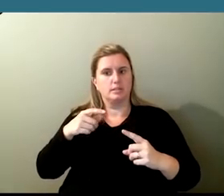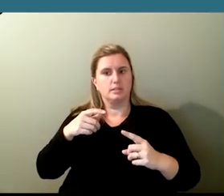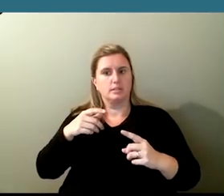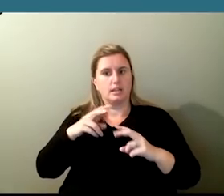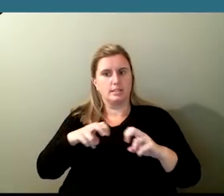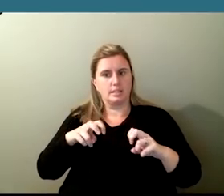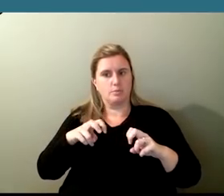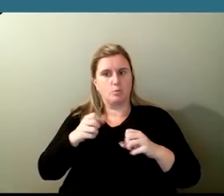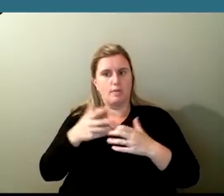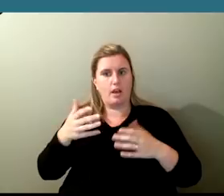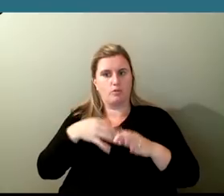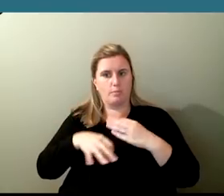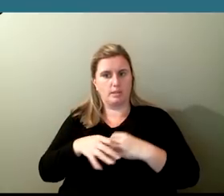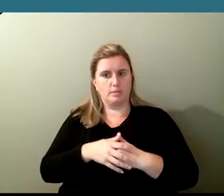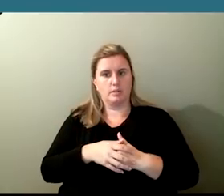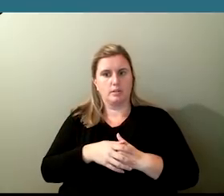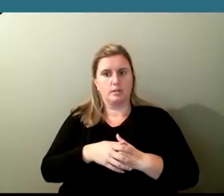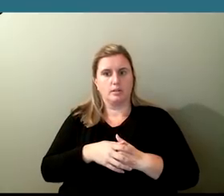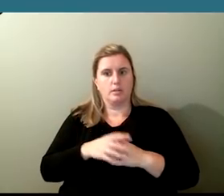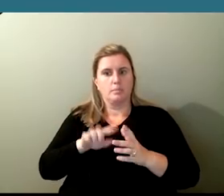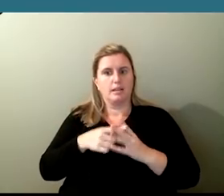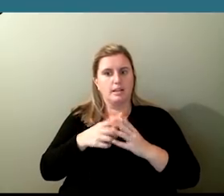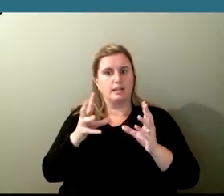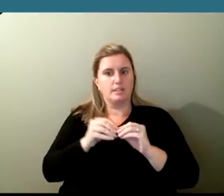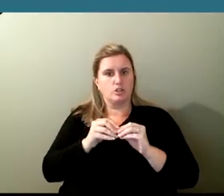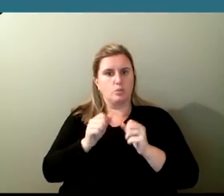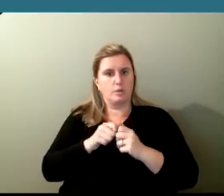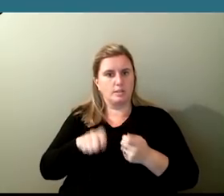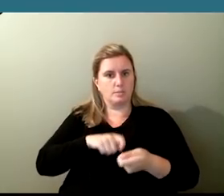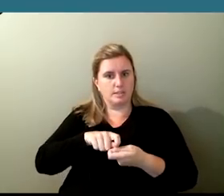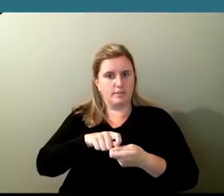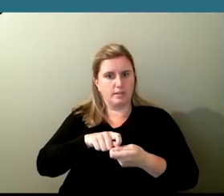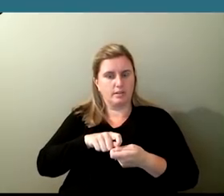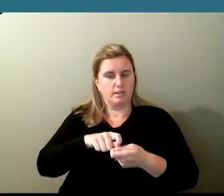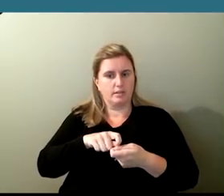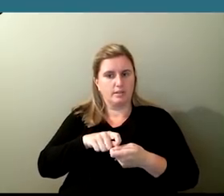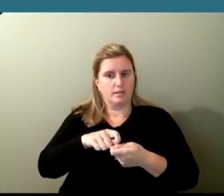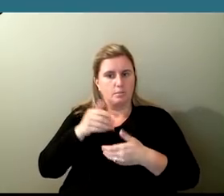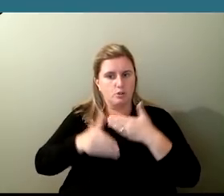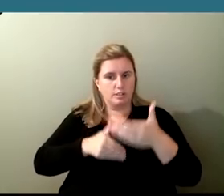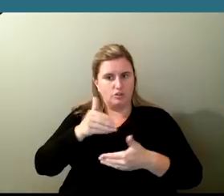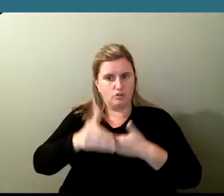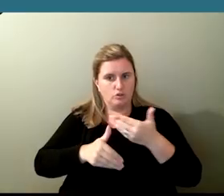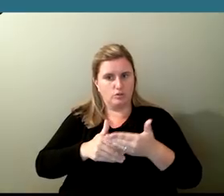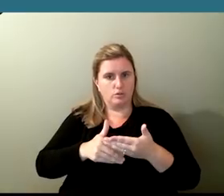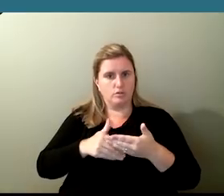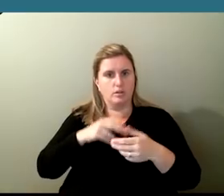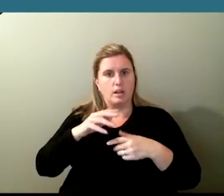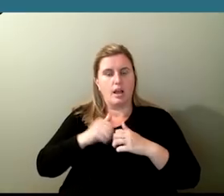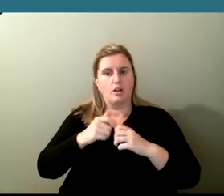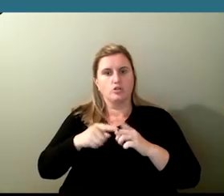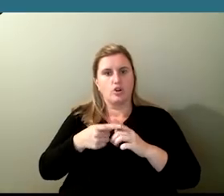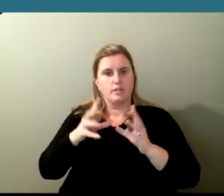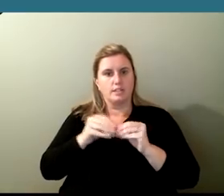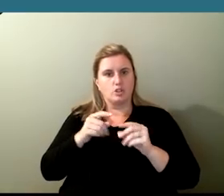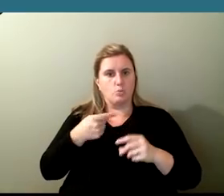replacement. Beginning, the session with specific procedures. At the start of the session, this is